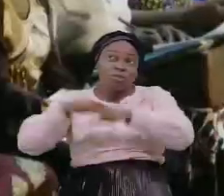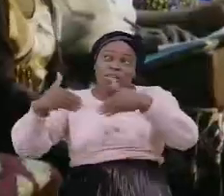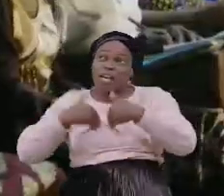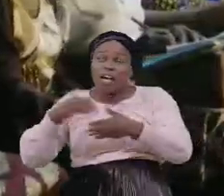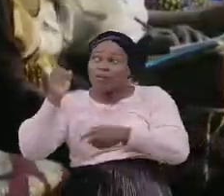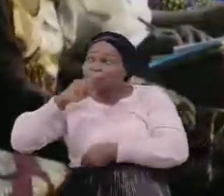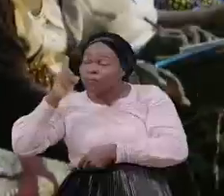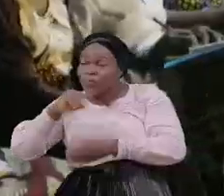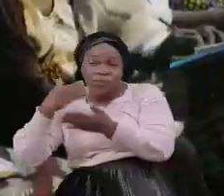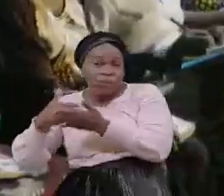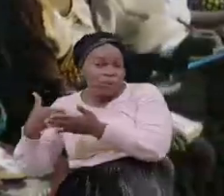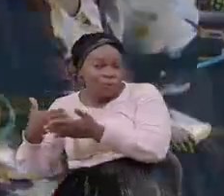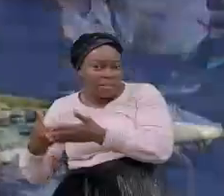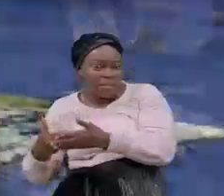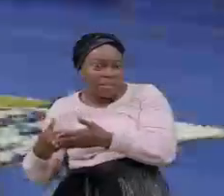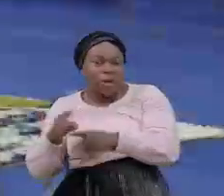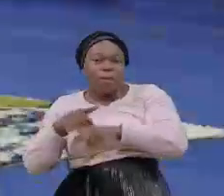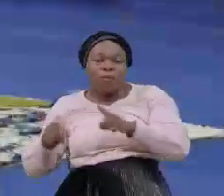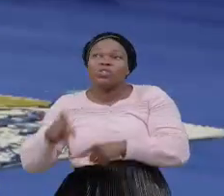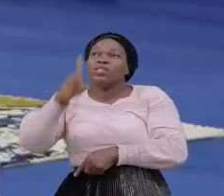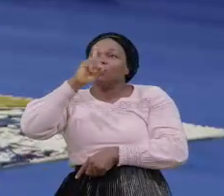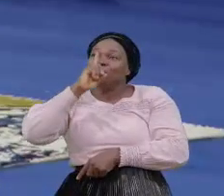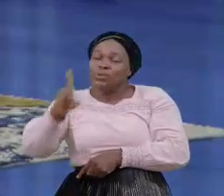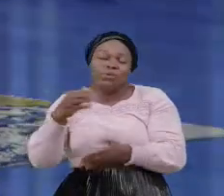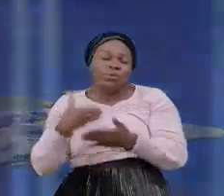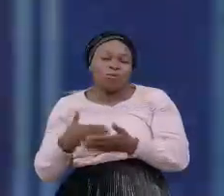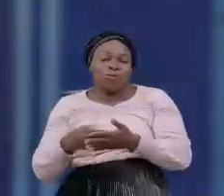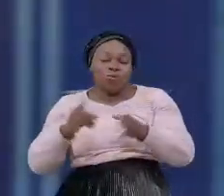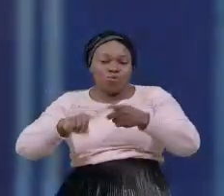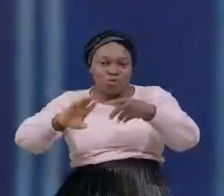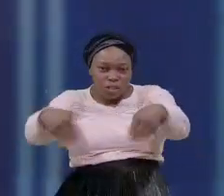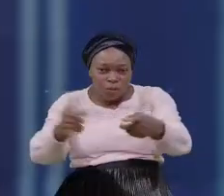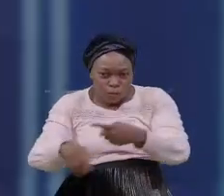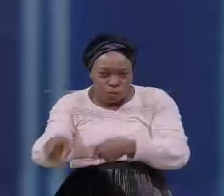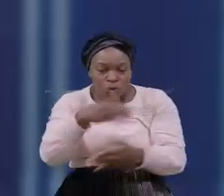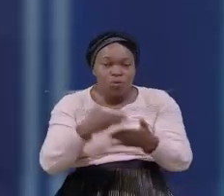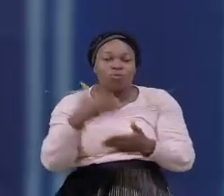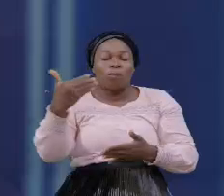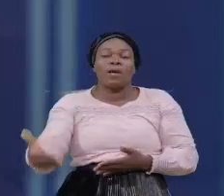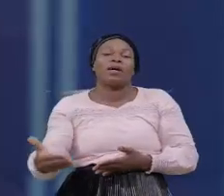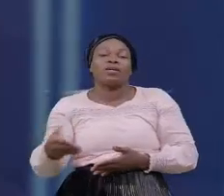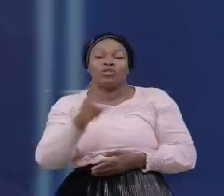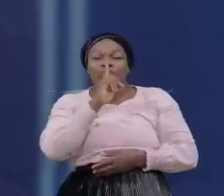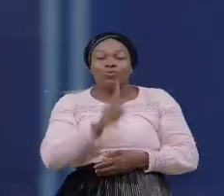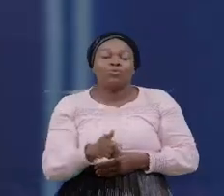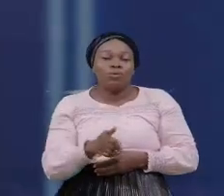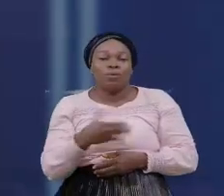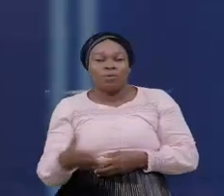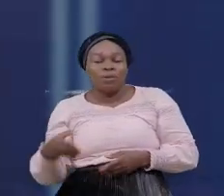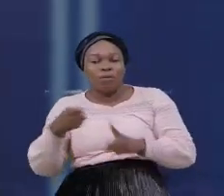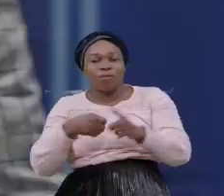The kind of dominion he had for himself, that the kind he will give to